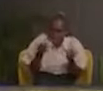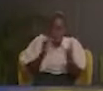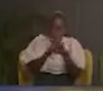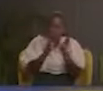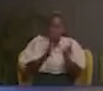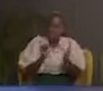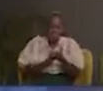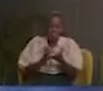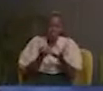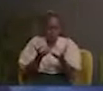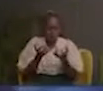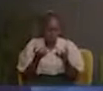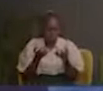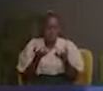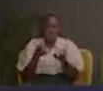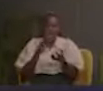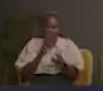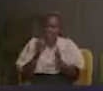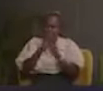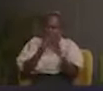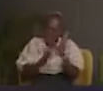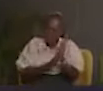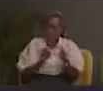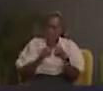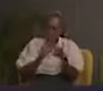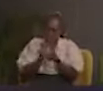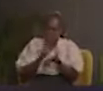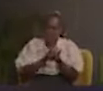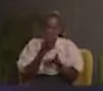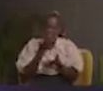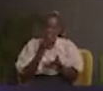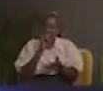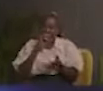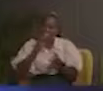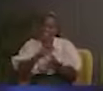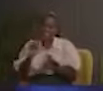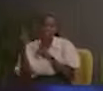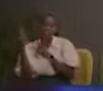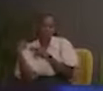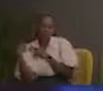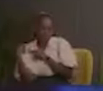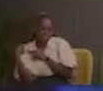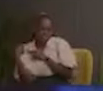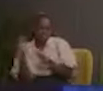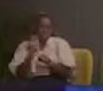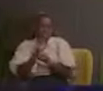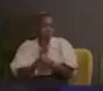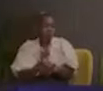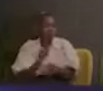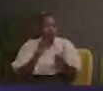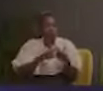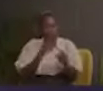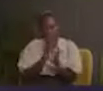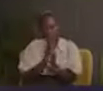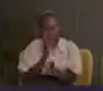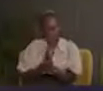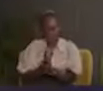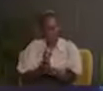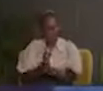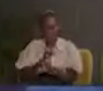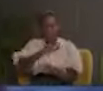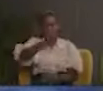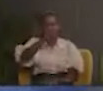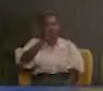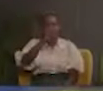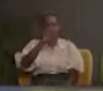number one, even believe in the first place that there is a responsibility component to faith. James said, "Show me